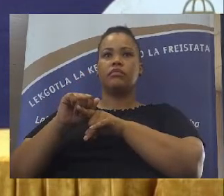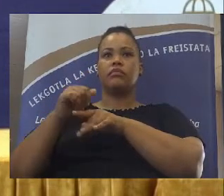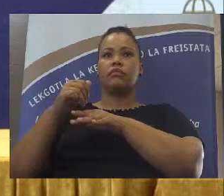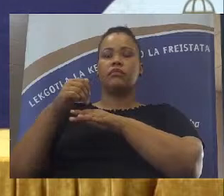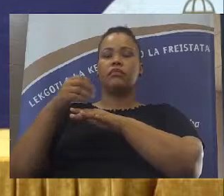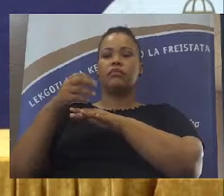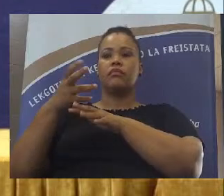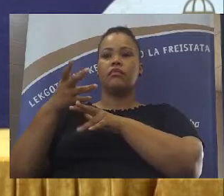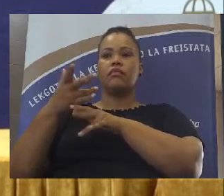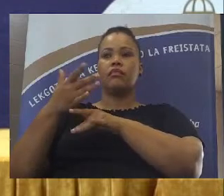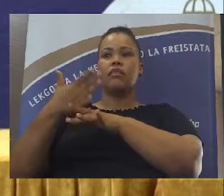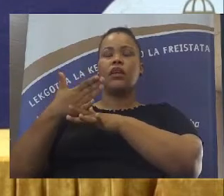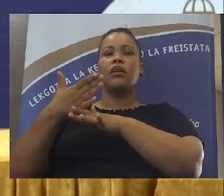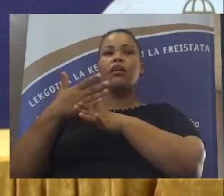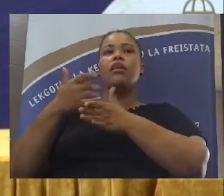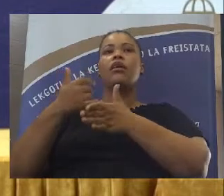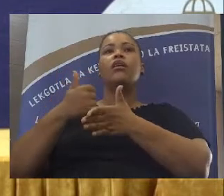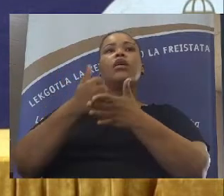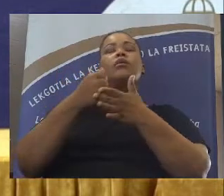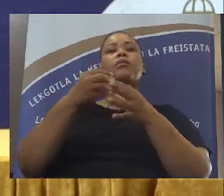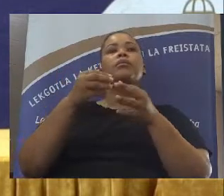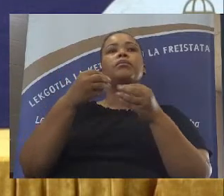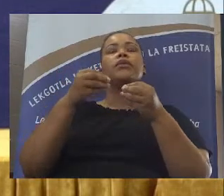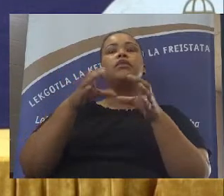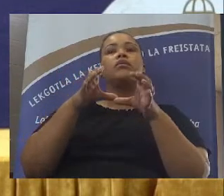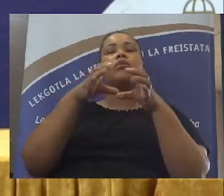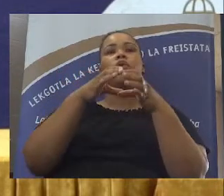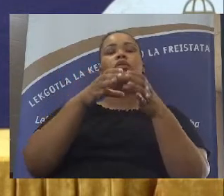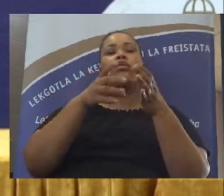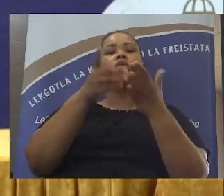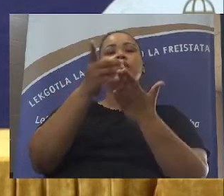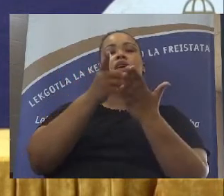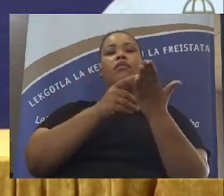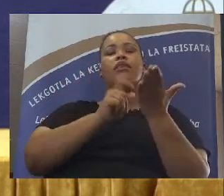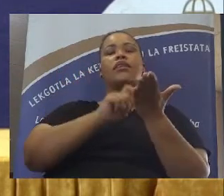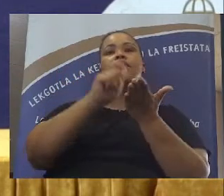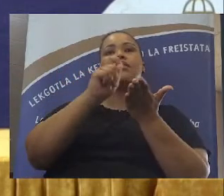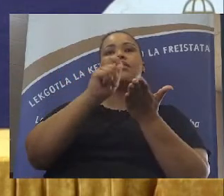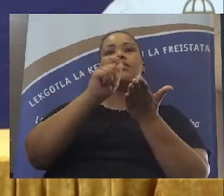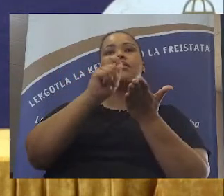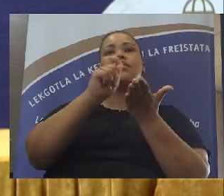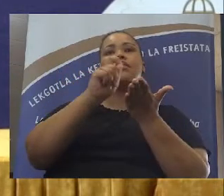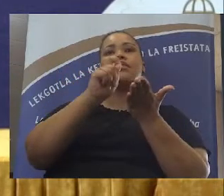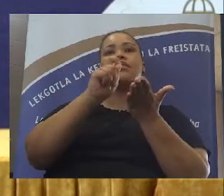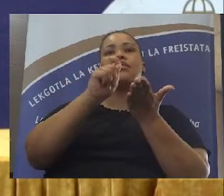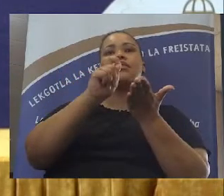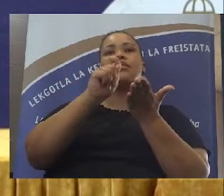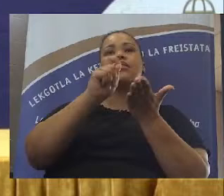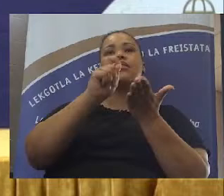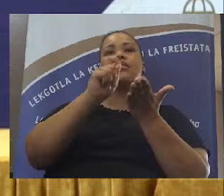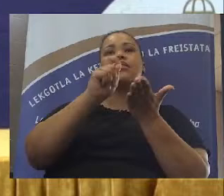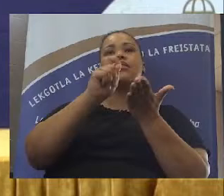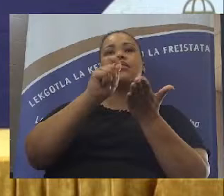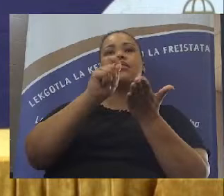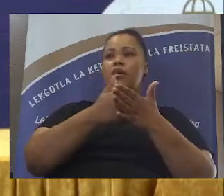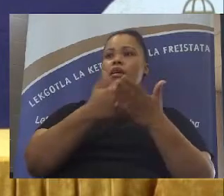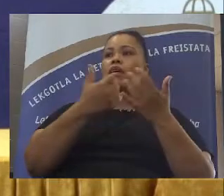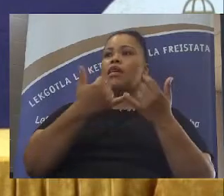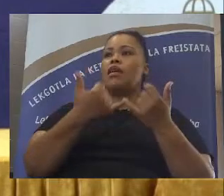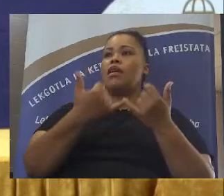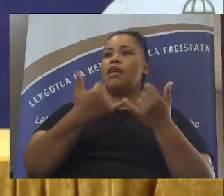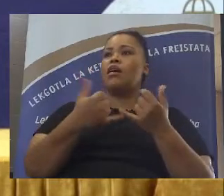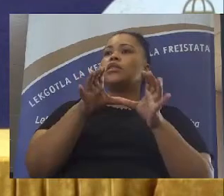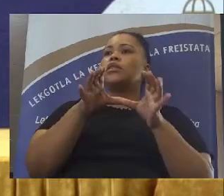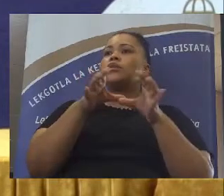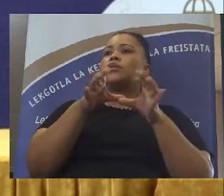to assist small enterprises to draft and sign sound contractual arrangements. Currently, our small enterprises